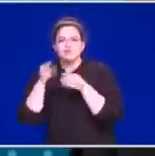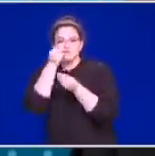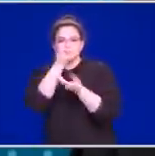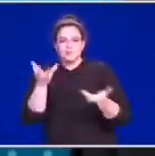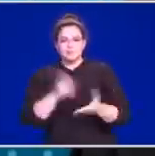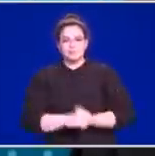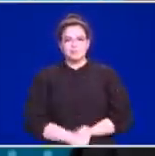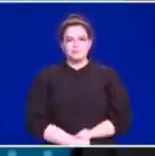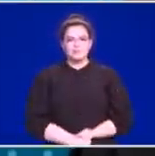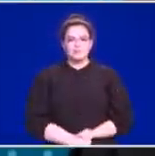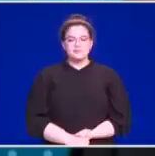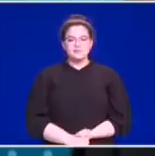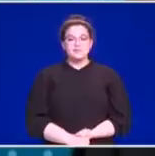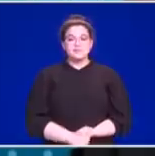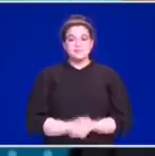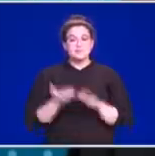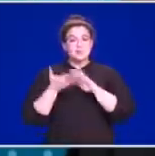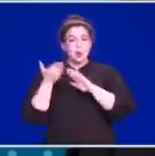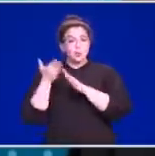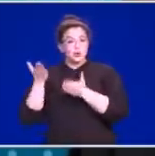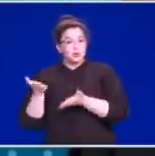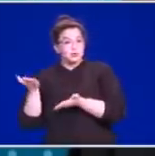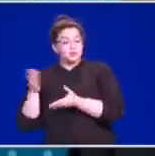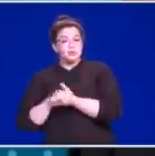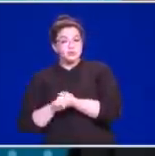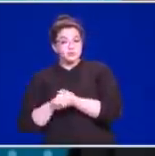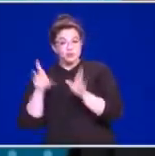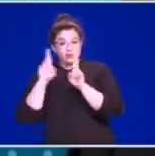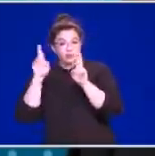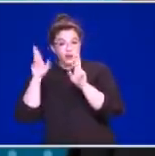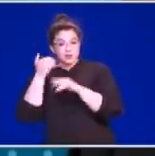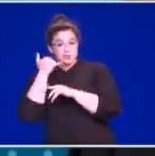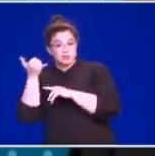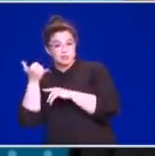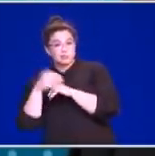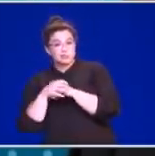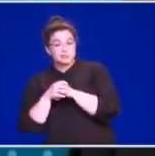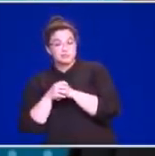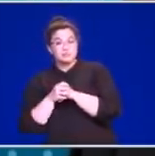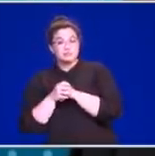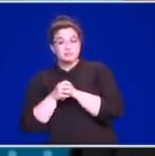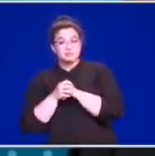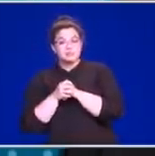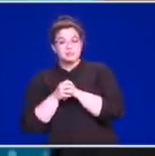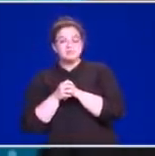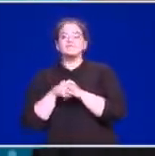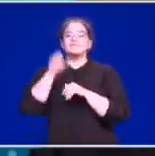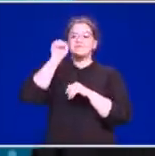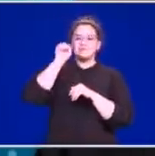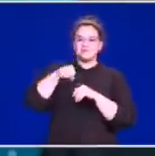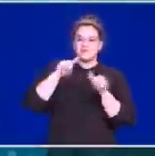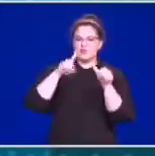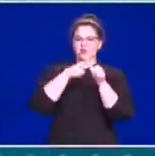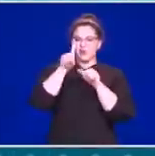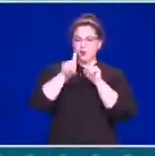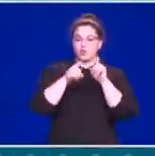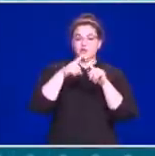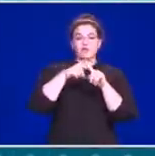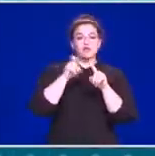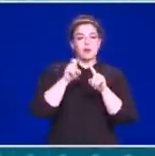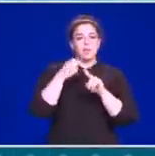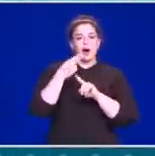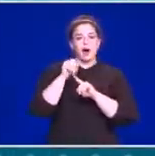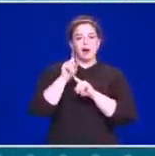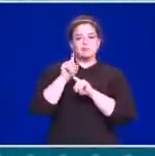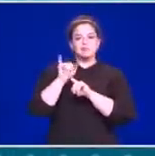already. Operator, are we ready with our first question? Yes, and the first question comes from Hansi